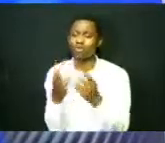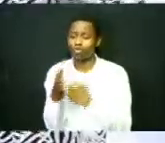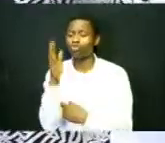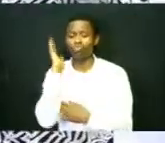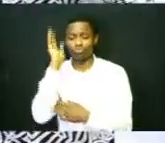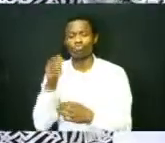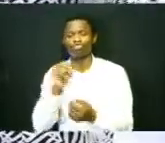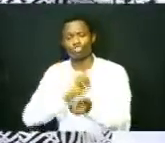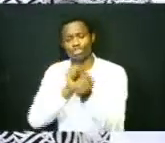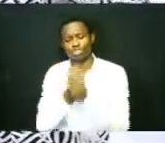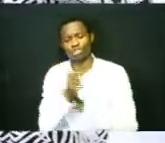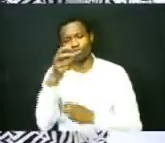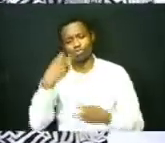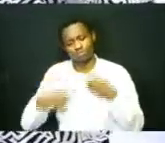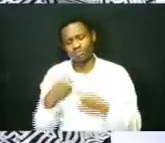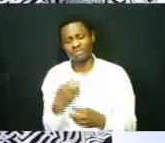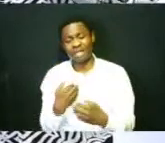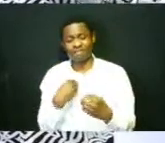our